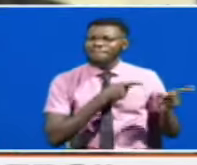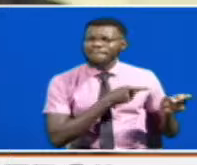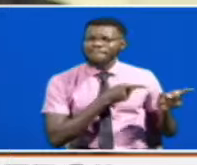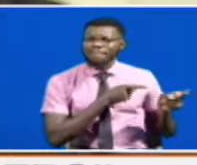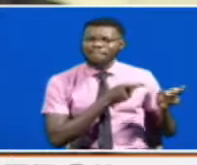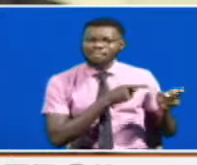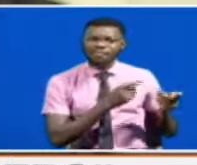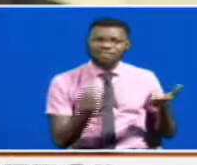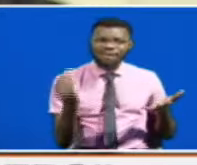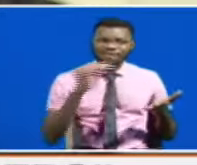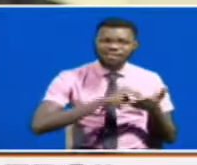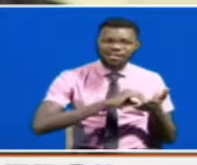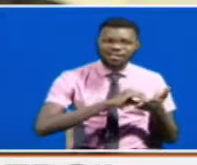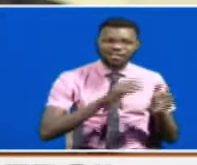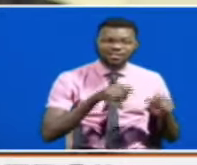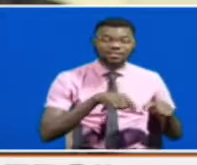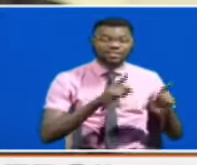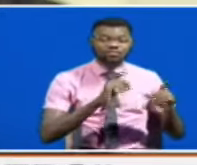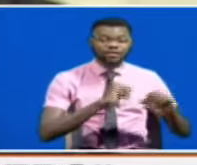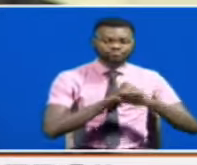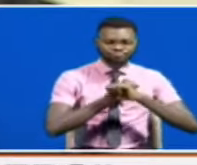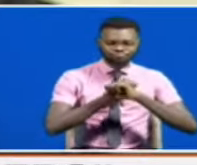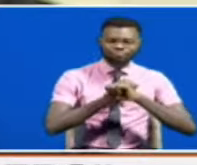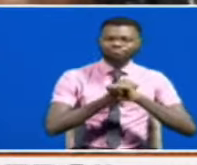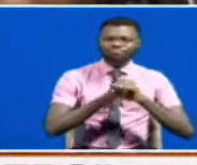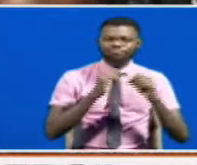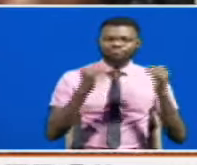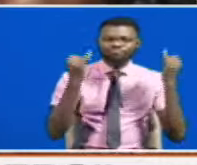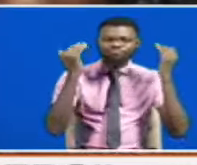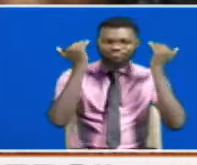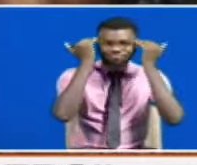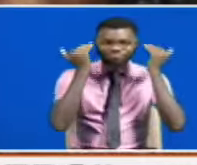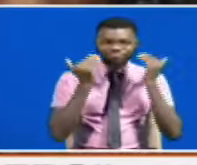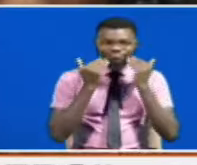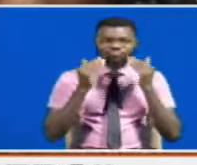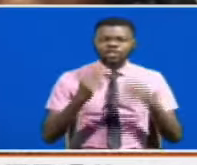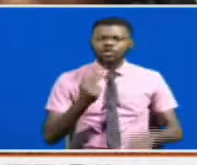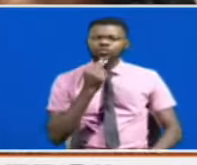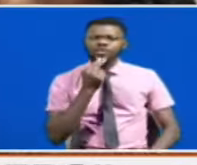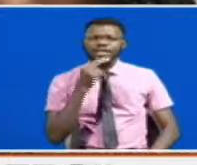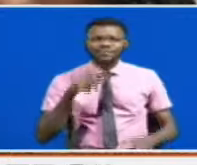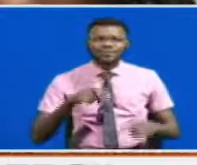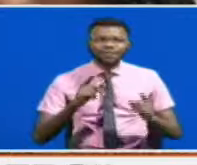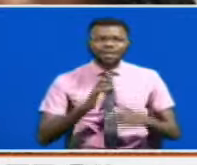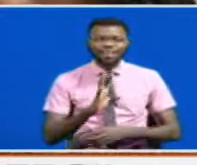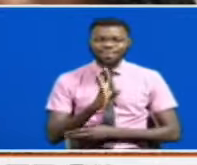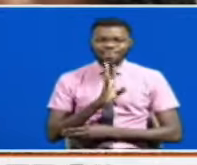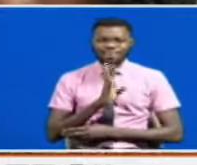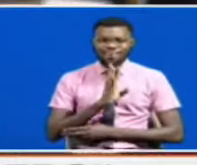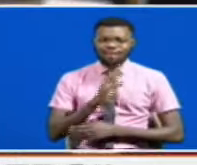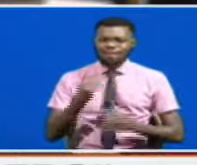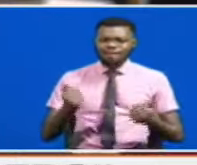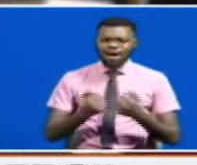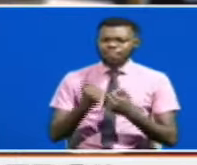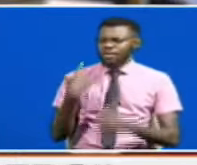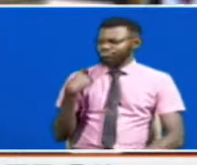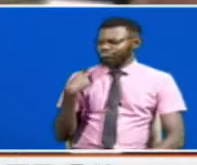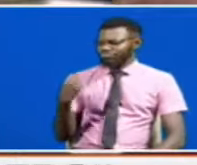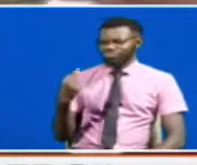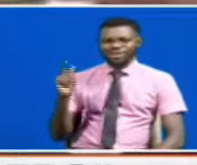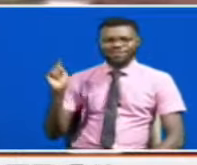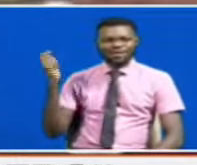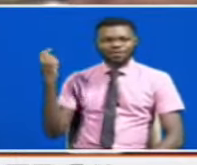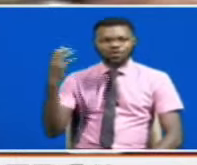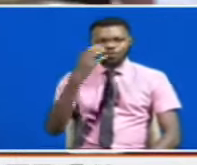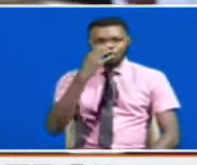yet again in defense of the judiciary. Speaking on Tuesday, just a few days after President William Ruto and some